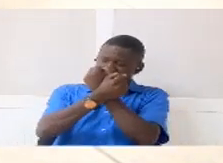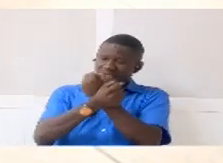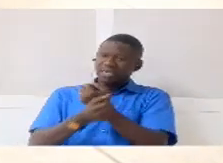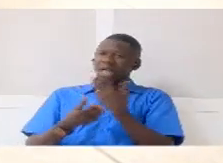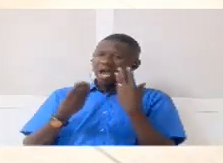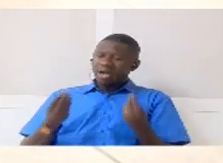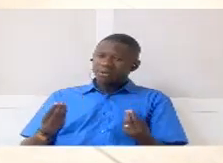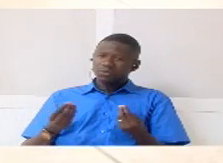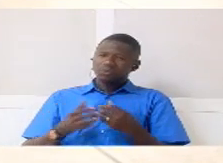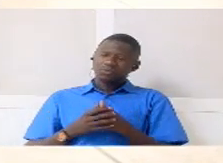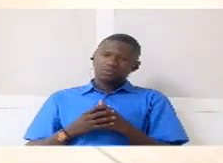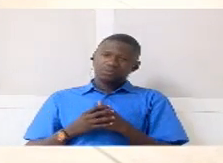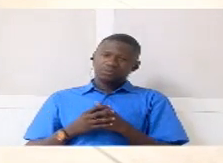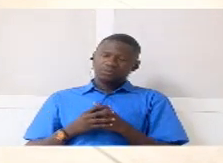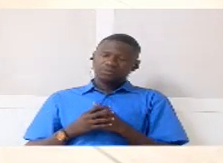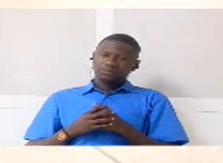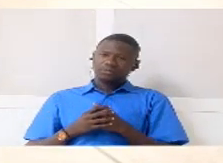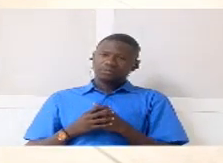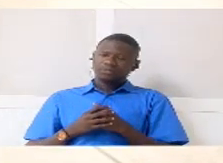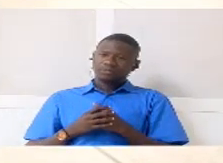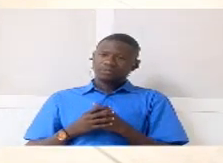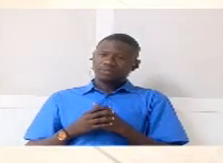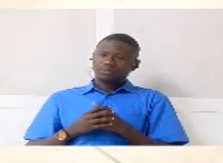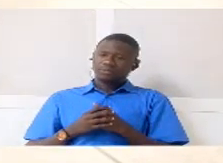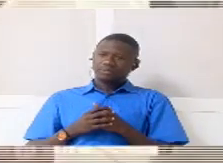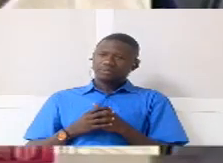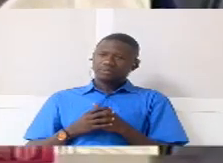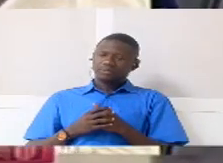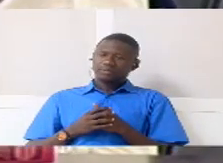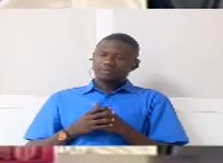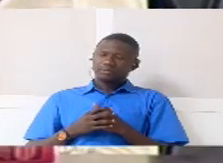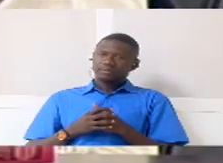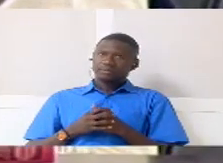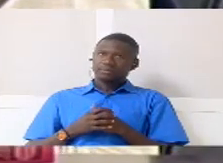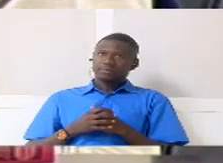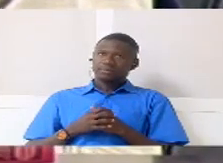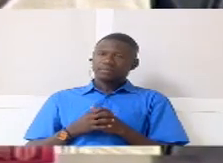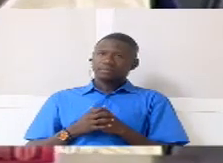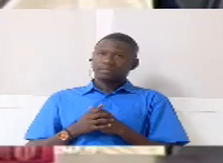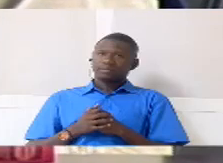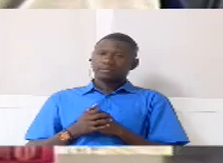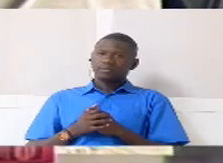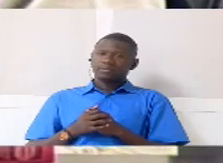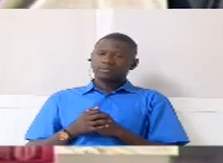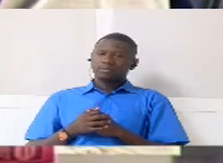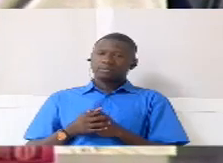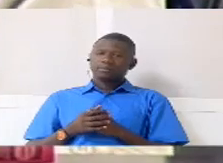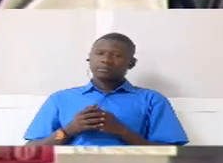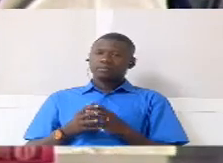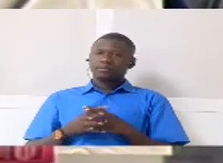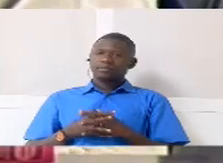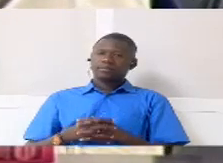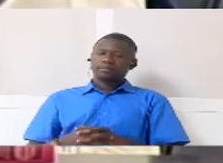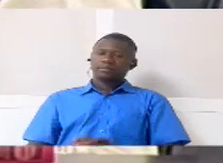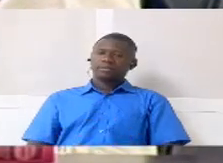ni we prisoner na fe kanang e karisido e karisido drole ya dila ka tandila ko pour ya bonna damendo ka taka itadi wala ko ngani